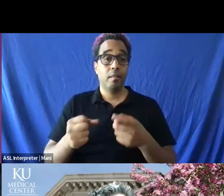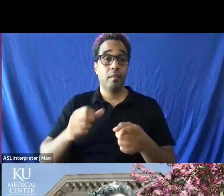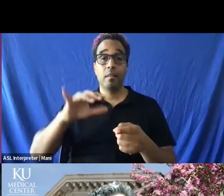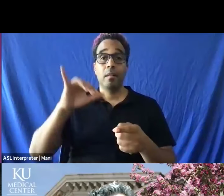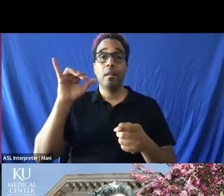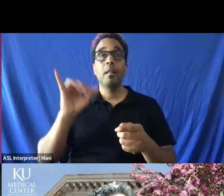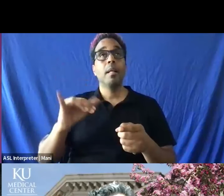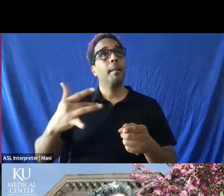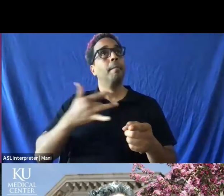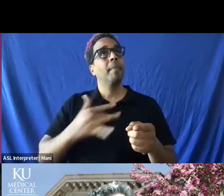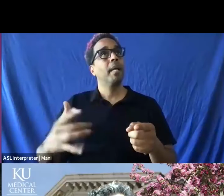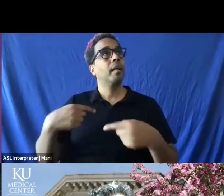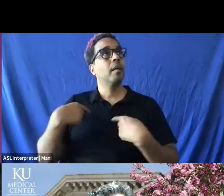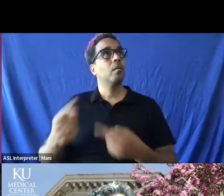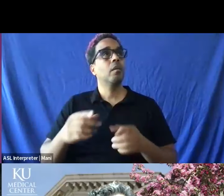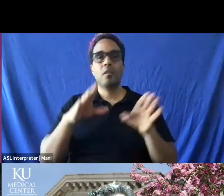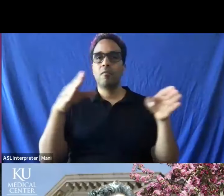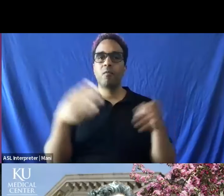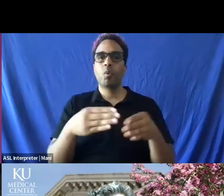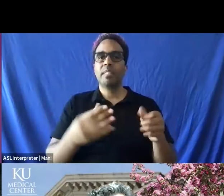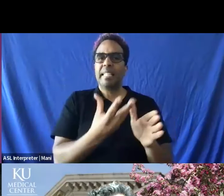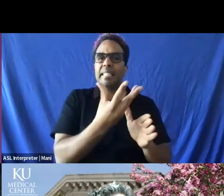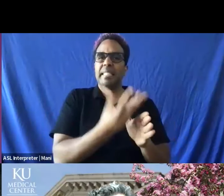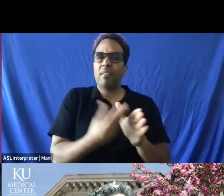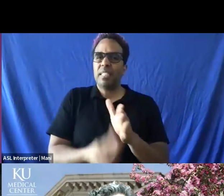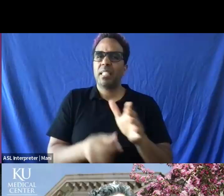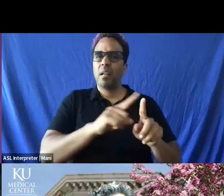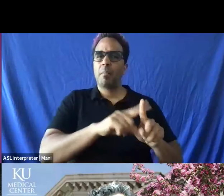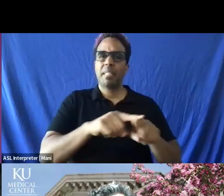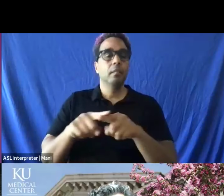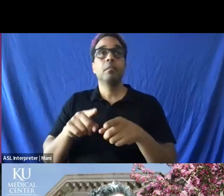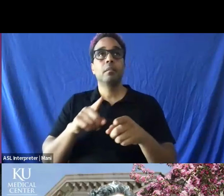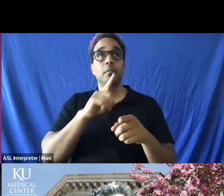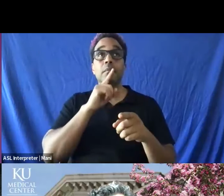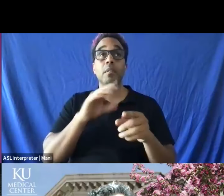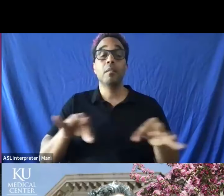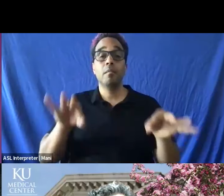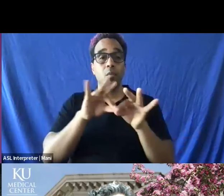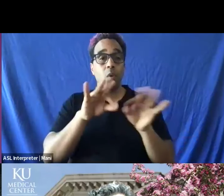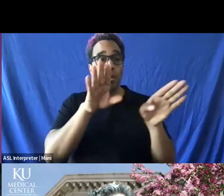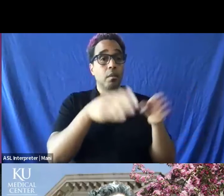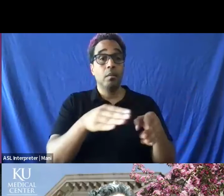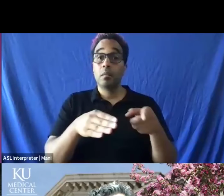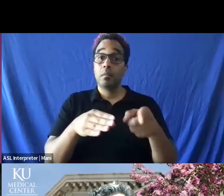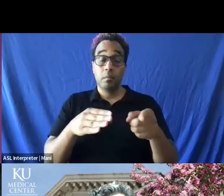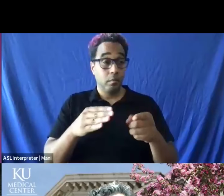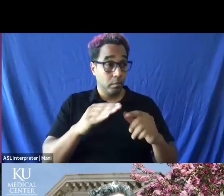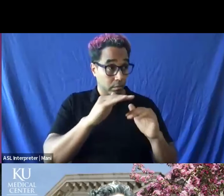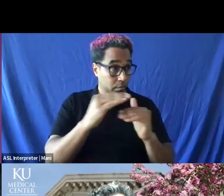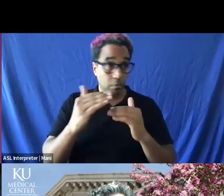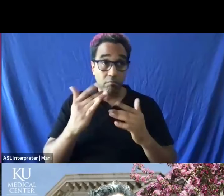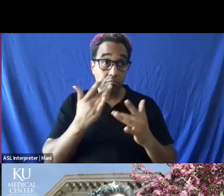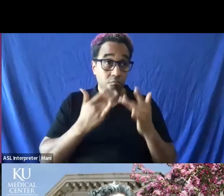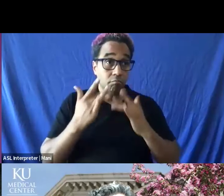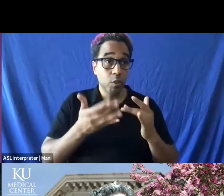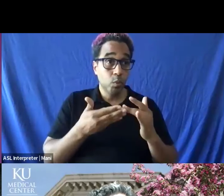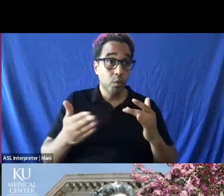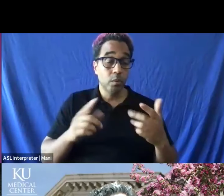How limited are your resources? How poor is your infrastructure? What are the deficits in